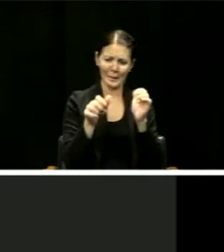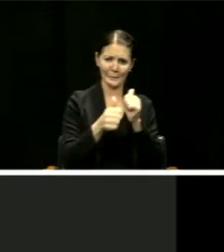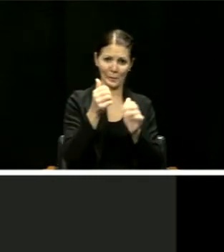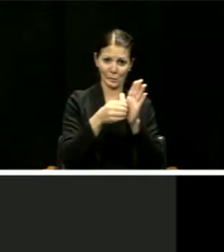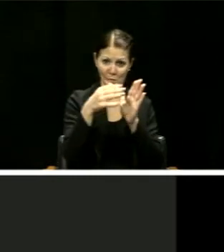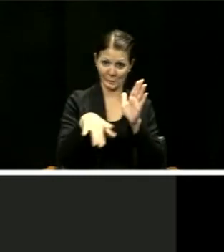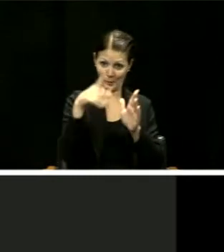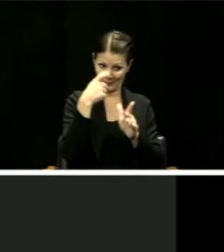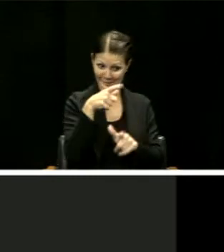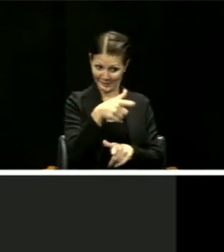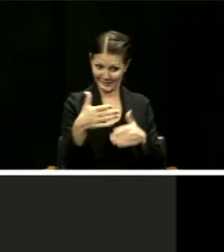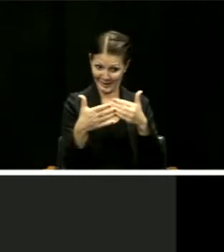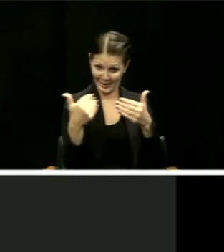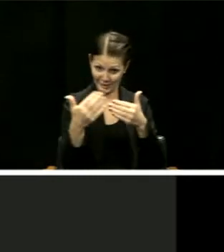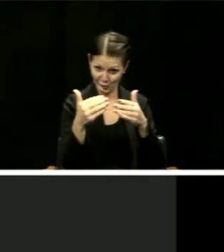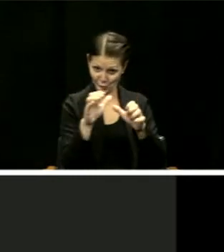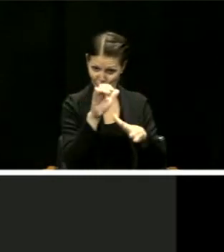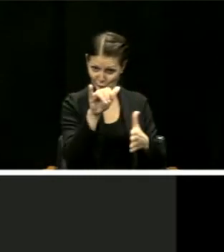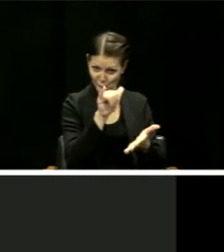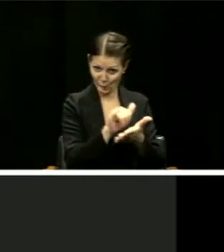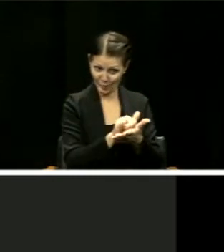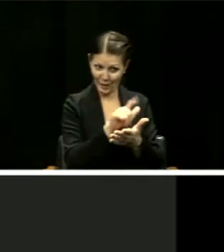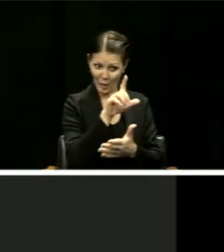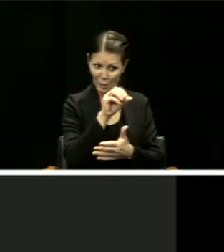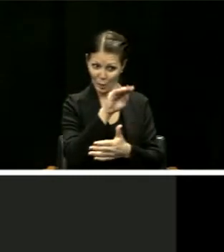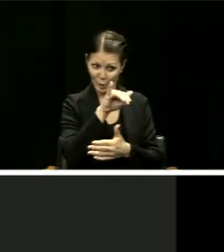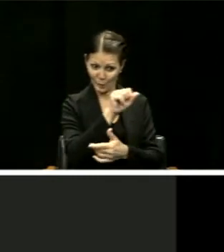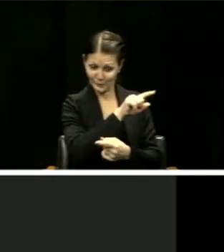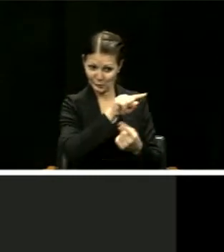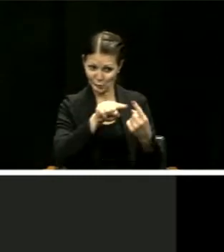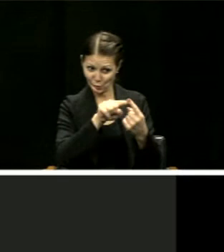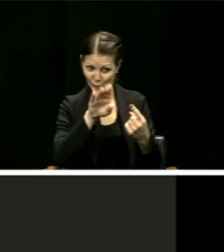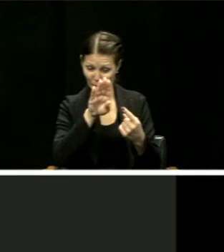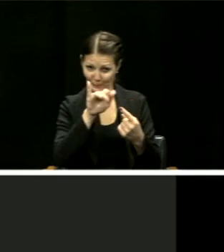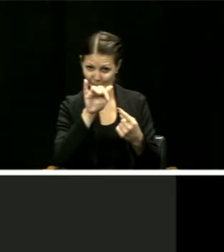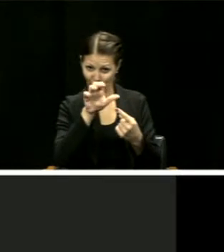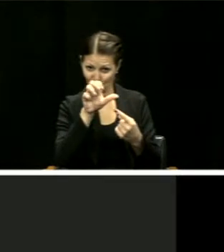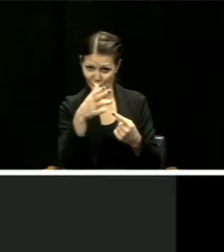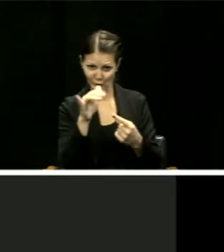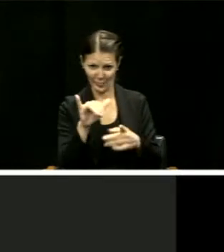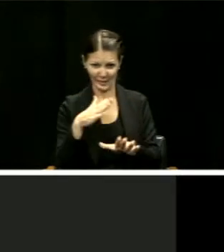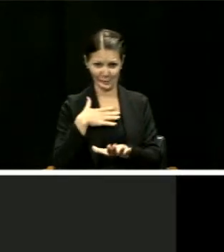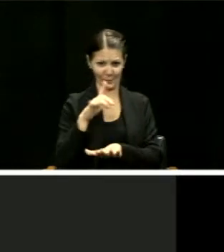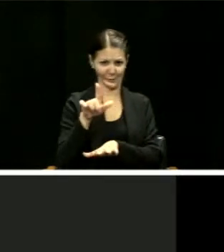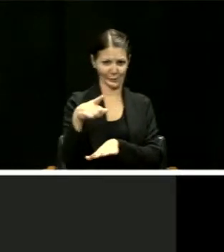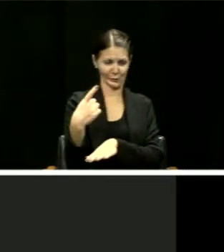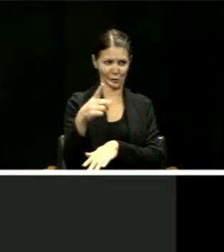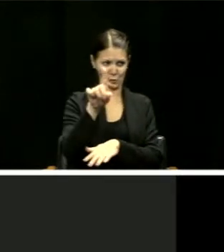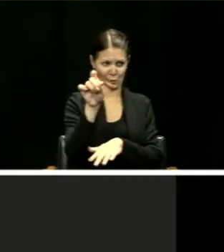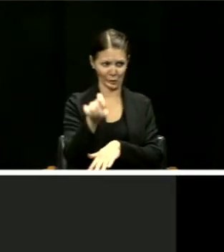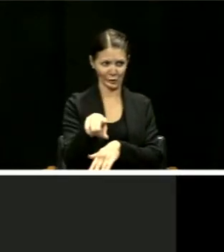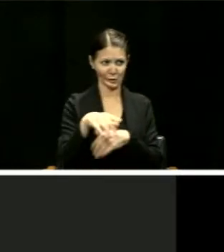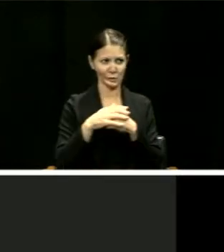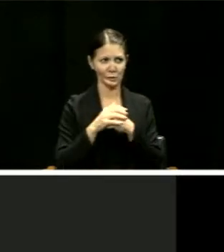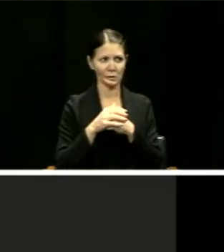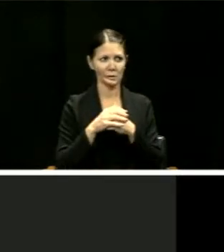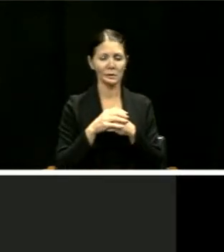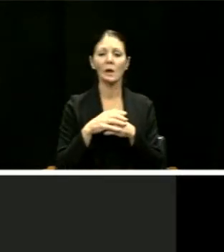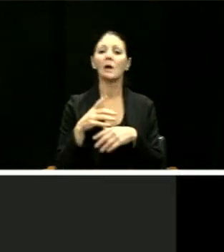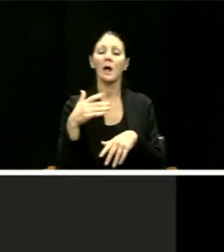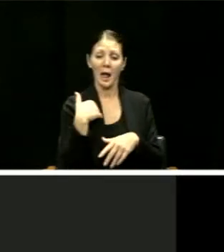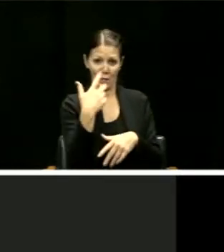it was easier to do that Loomis Drive diversion? That's my first question. So there were